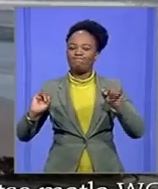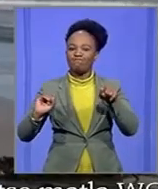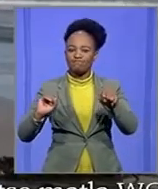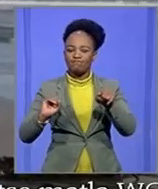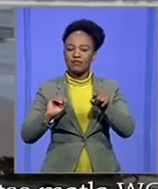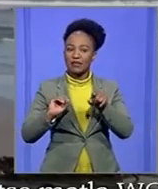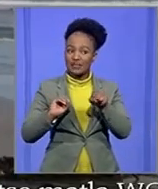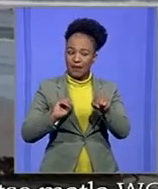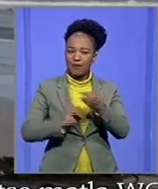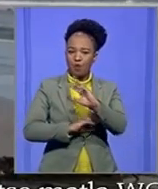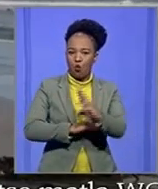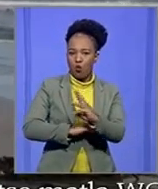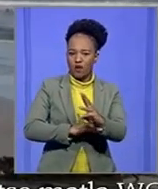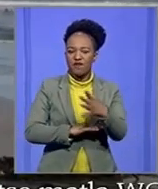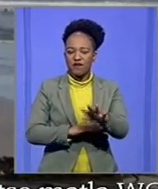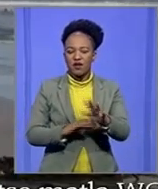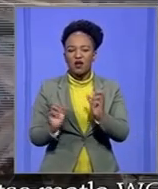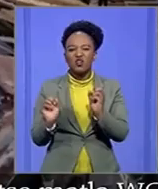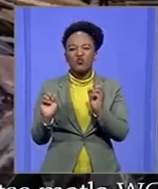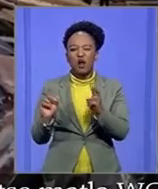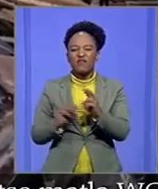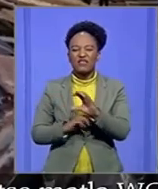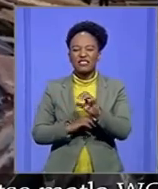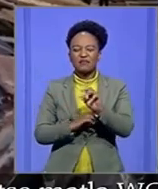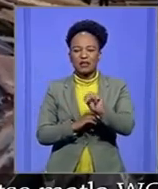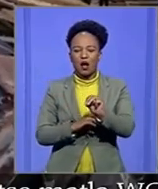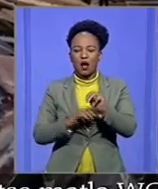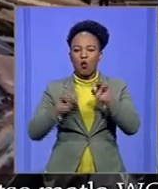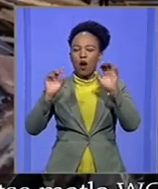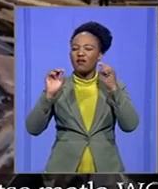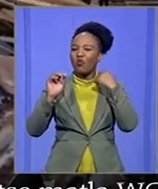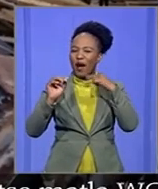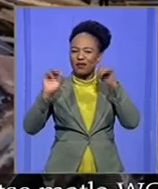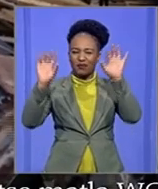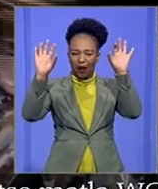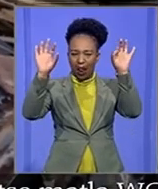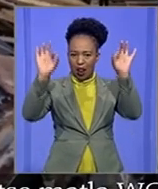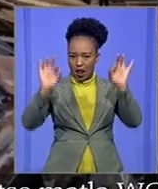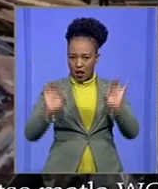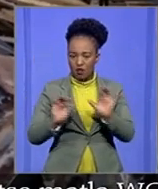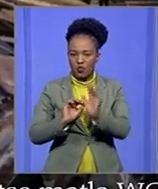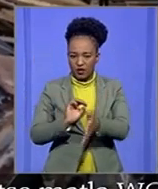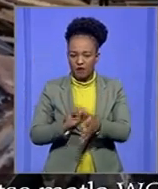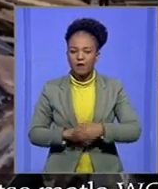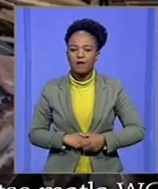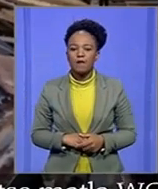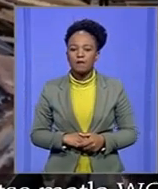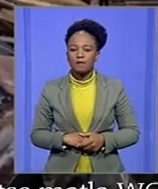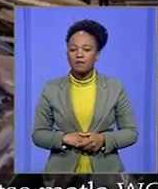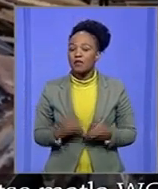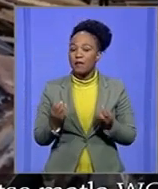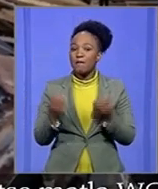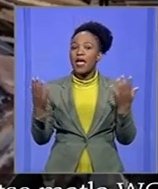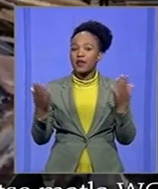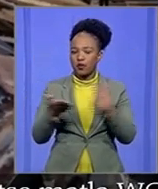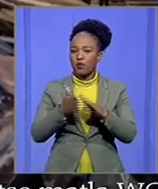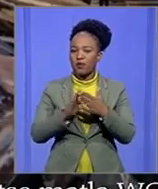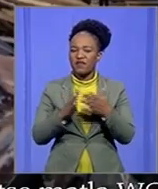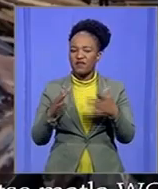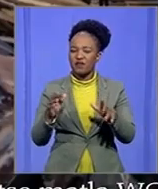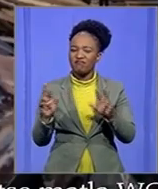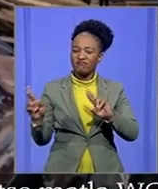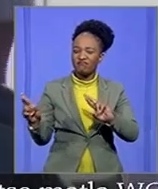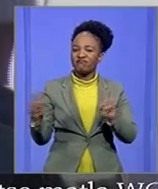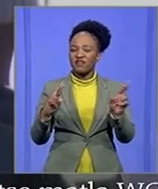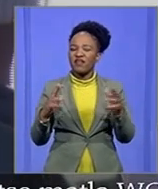as well for about 12 centimeters of snow. Ba ahi ba balwang ka diketekete ba setse ba itlhophetse ka mora dipula tse matla